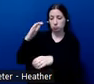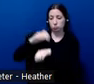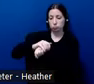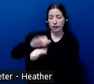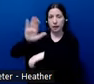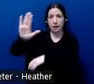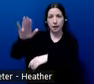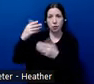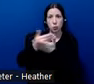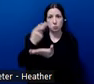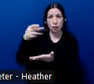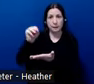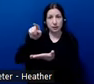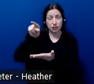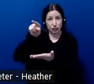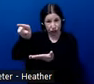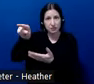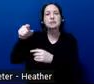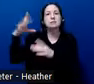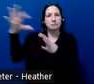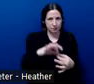on Global News on the first day of school.